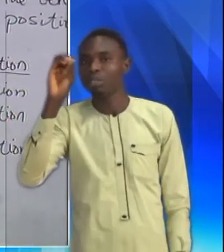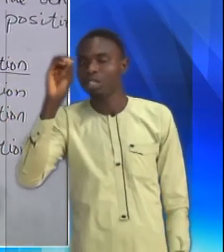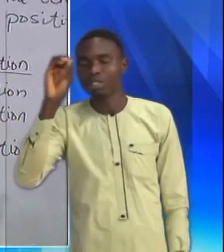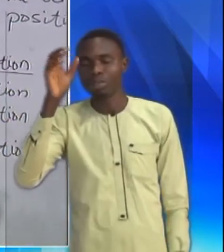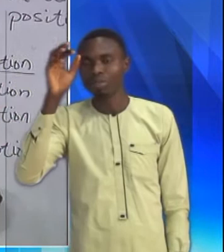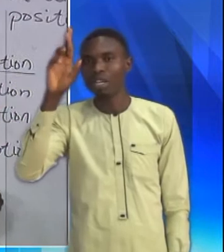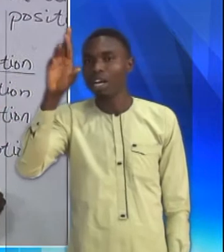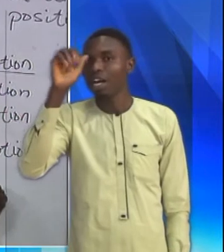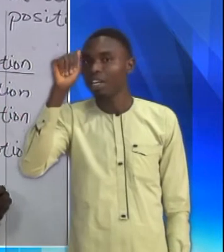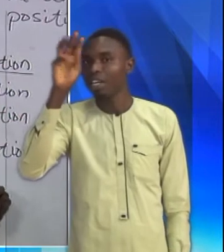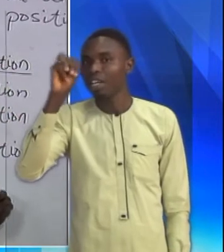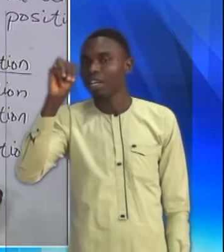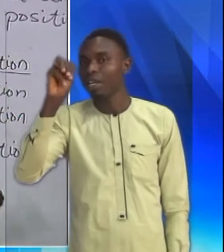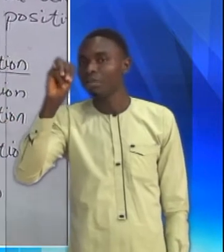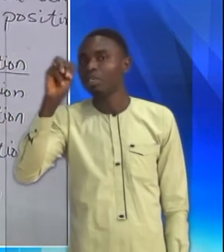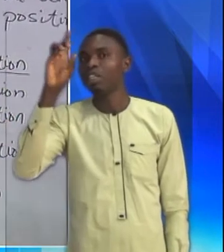motion.